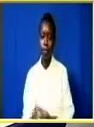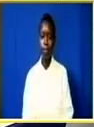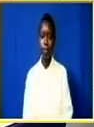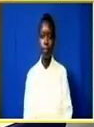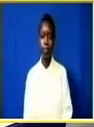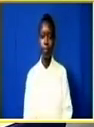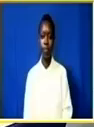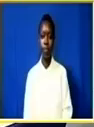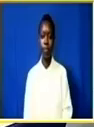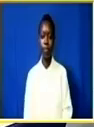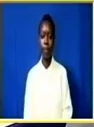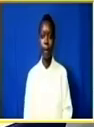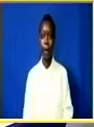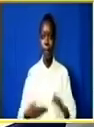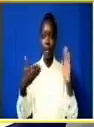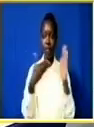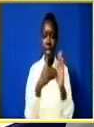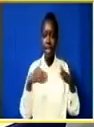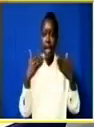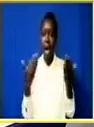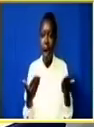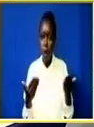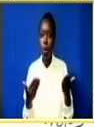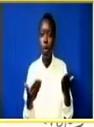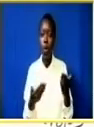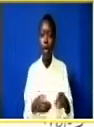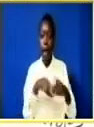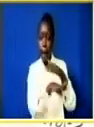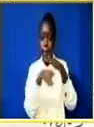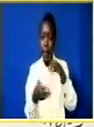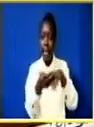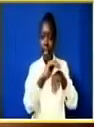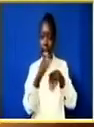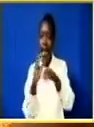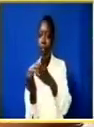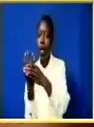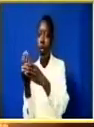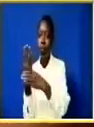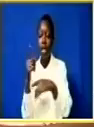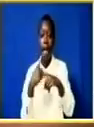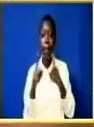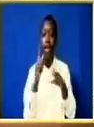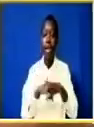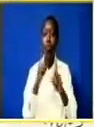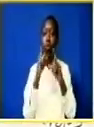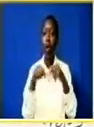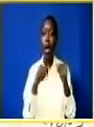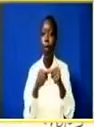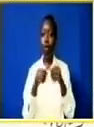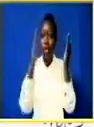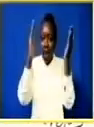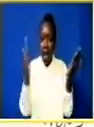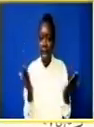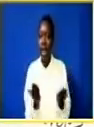Mm-hmm. Prevent, cover the ground, the water will not flow. Yes. But when you talk about gully, they are already